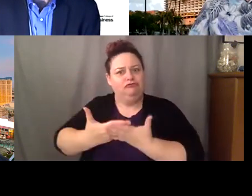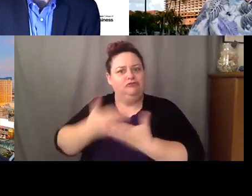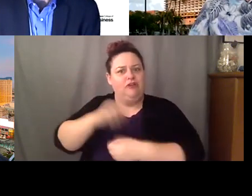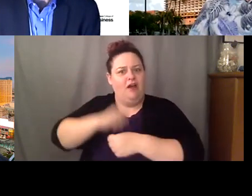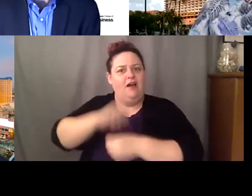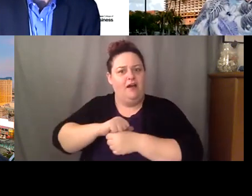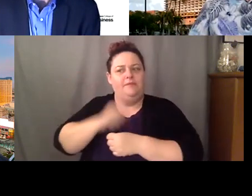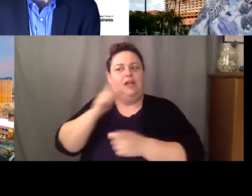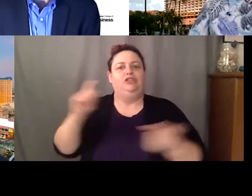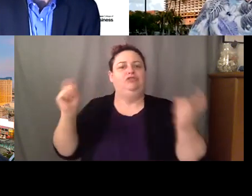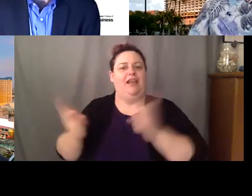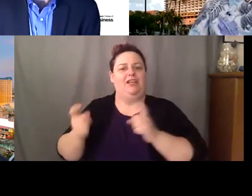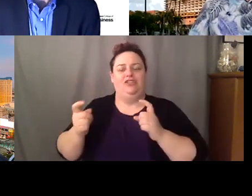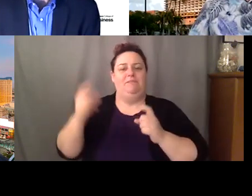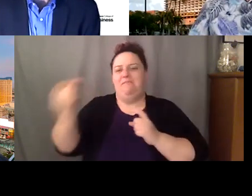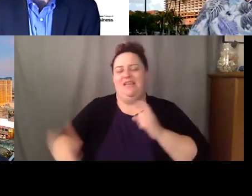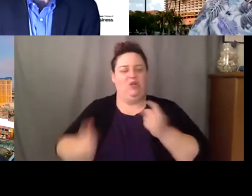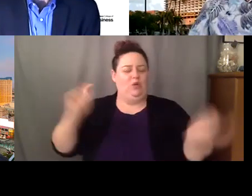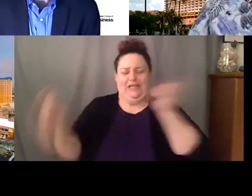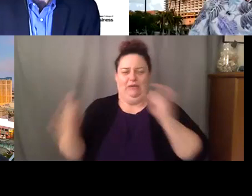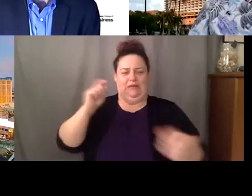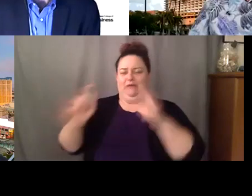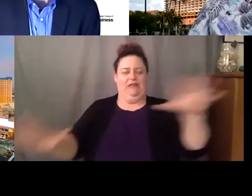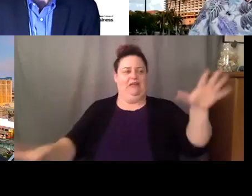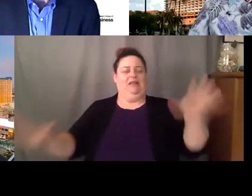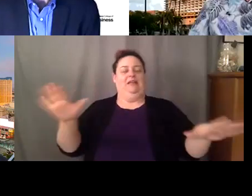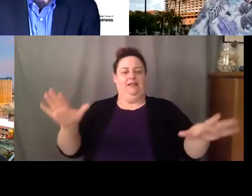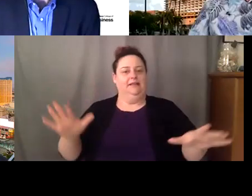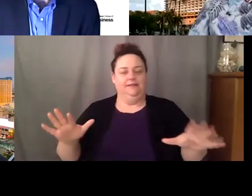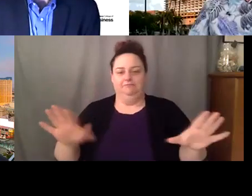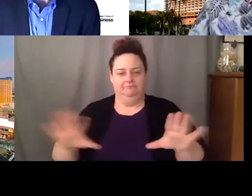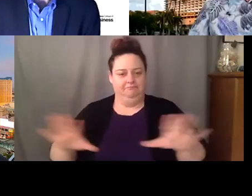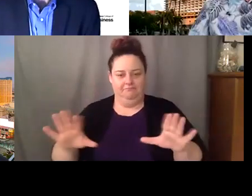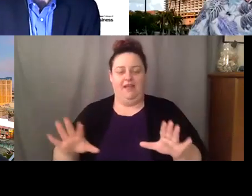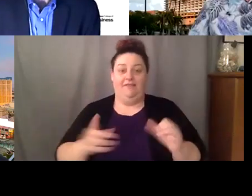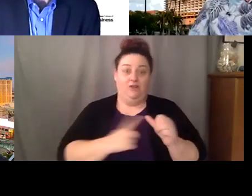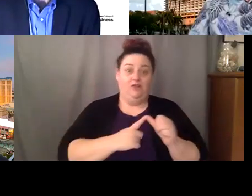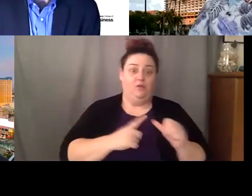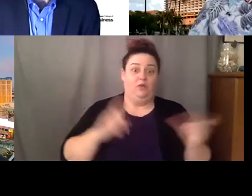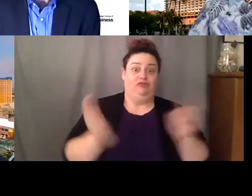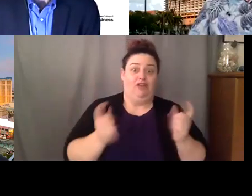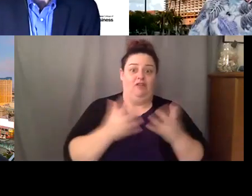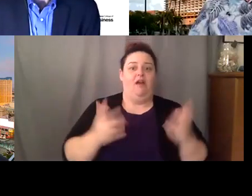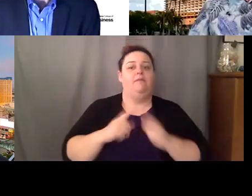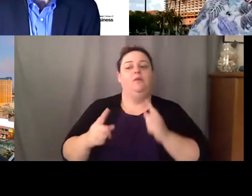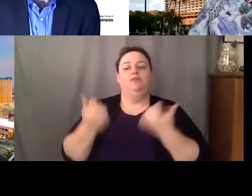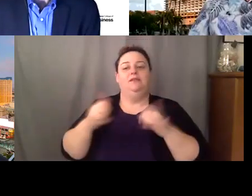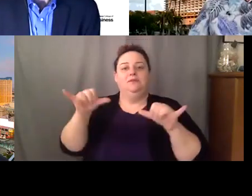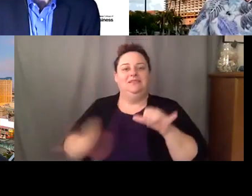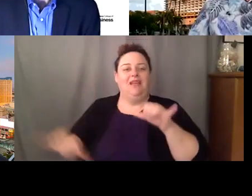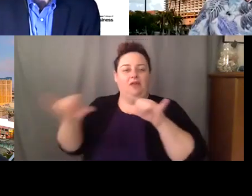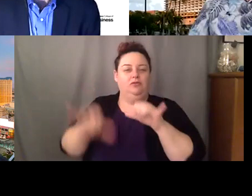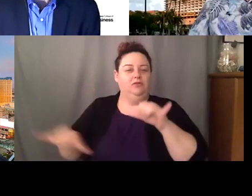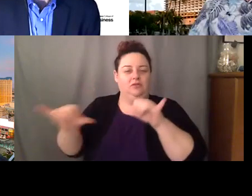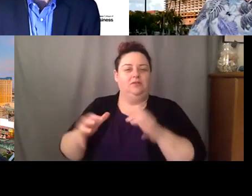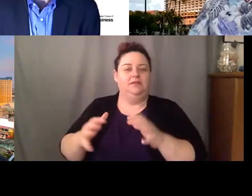to change things left and right because it is very difficult. And it was something that we had to do initially, but we've standardized as much as possible our